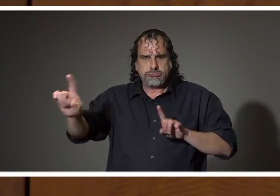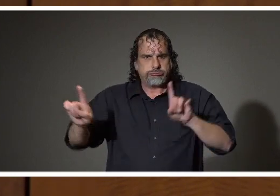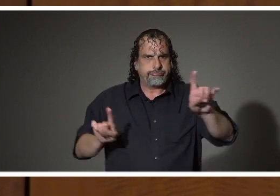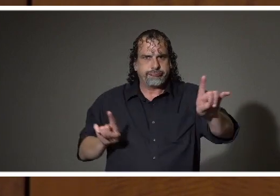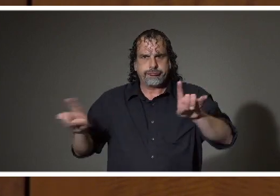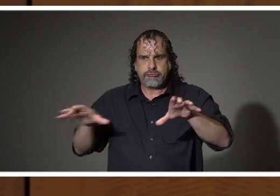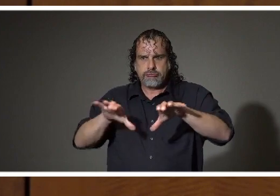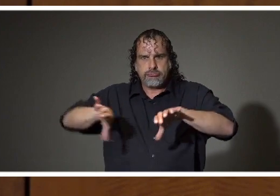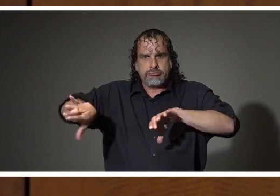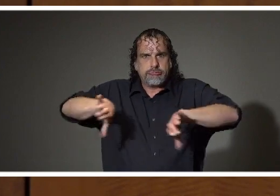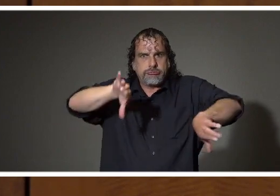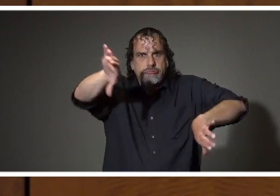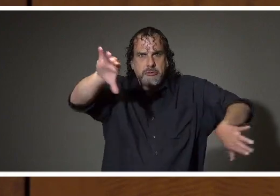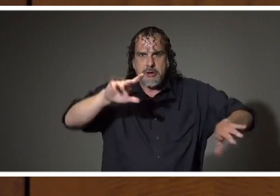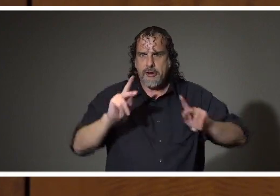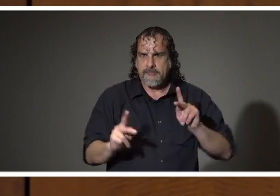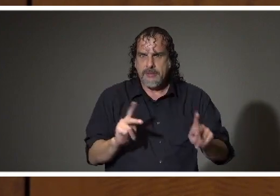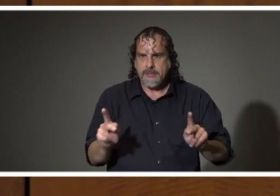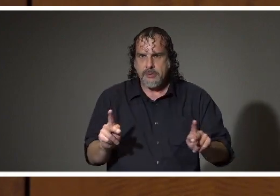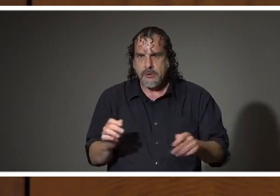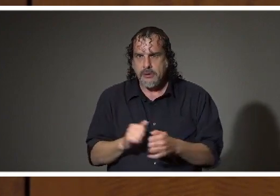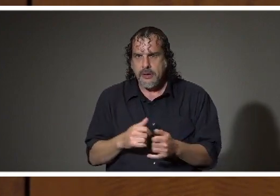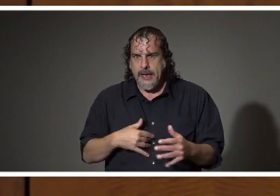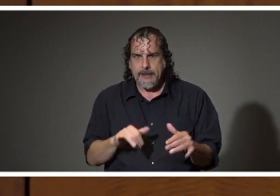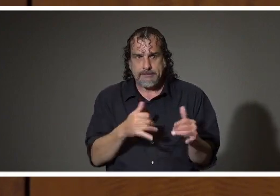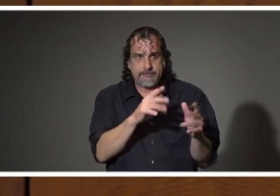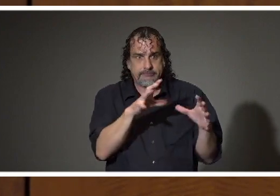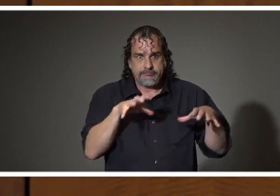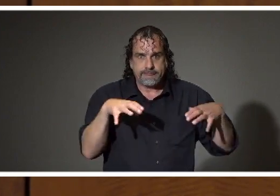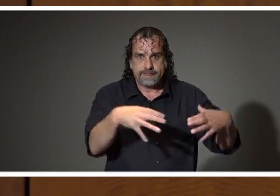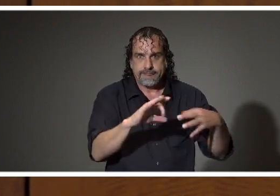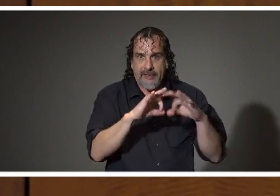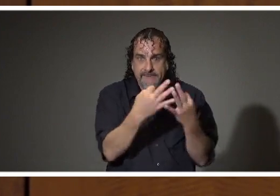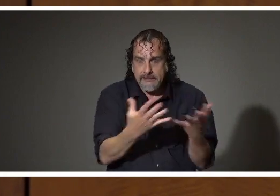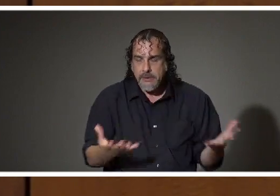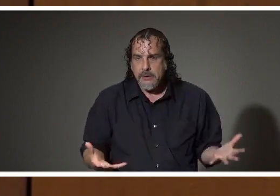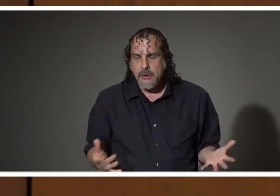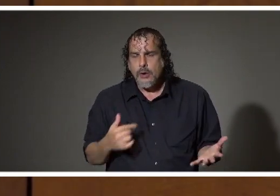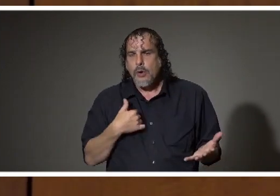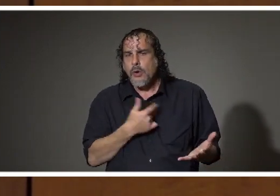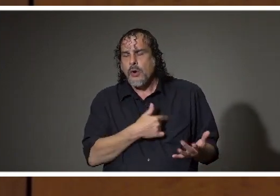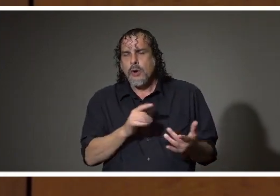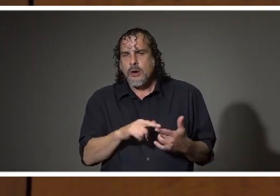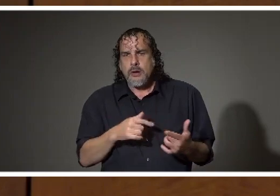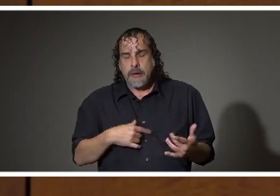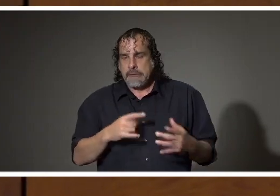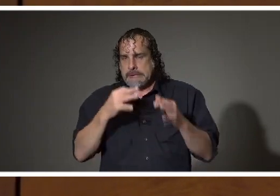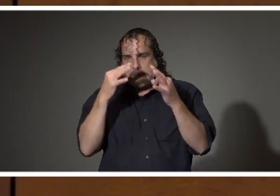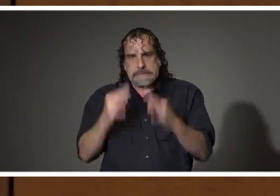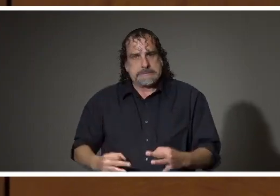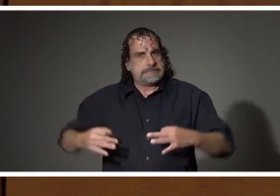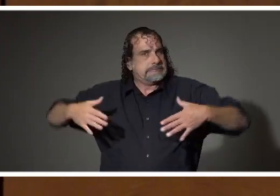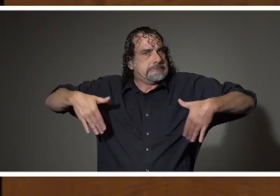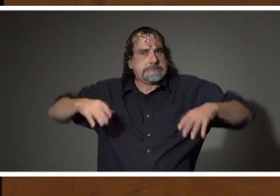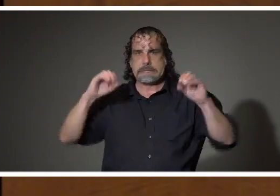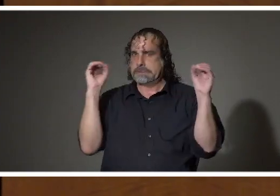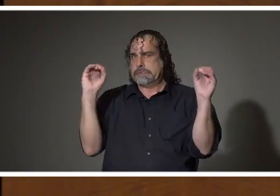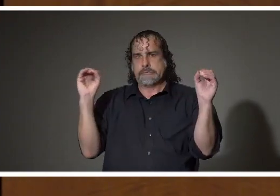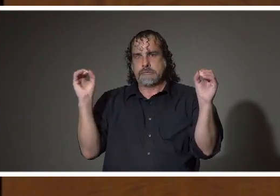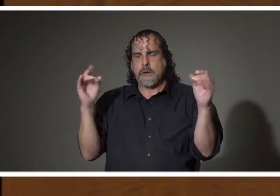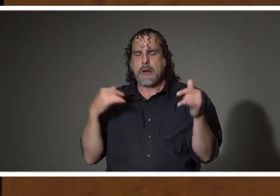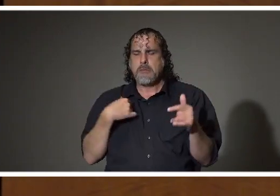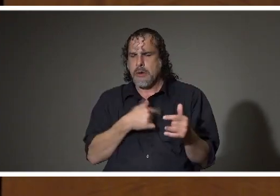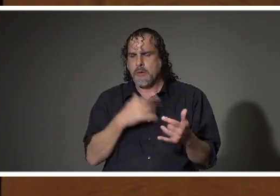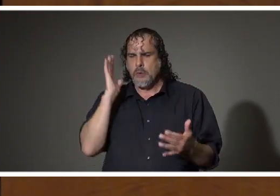occur amongst individuals and amongst parties. No decision has been made with respect to any of that, but we do